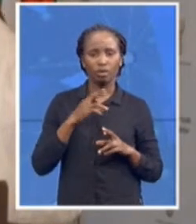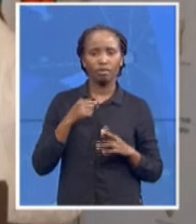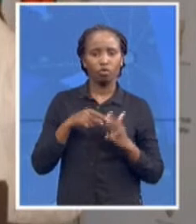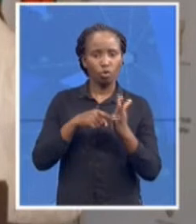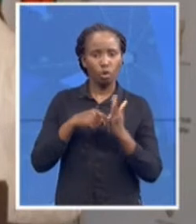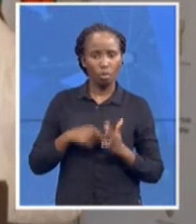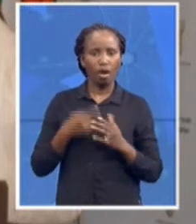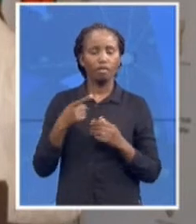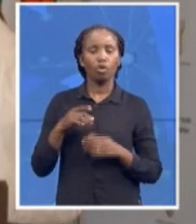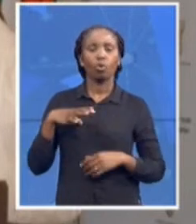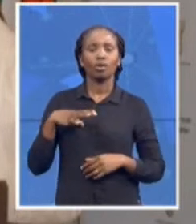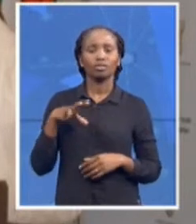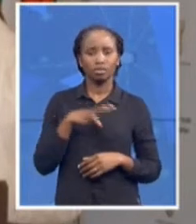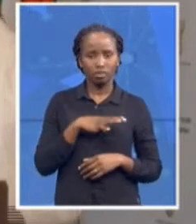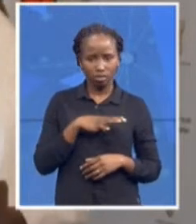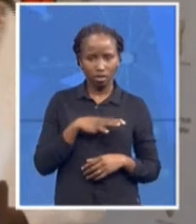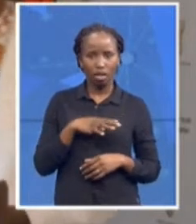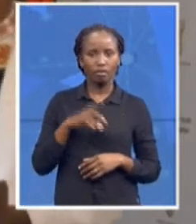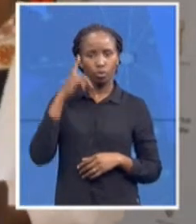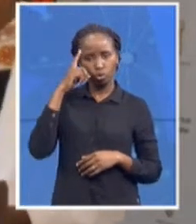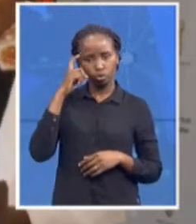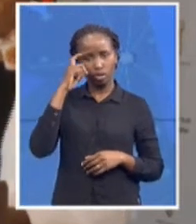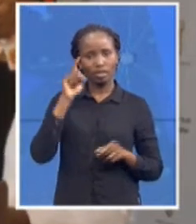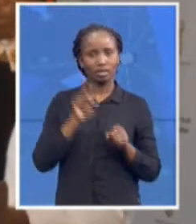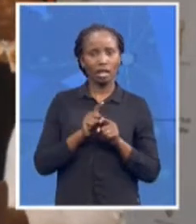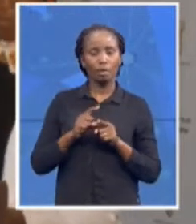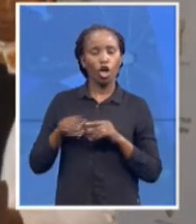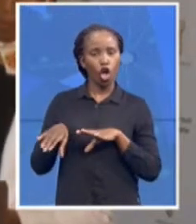possible. Thank you.